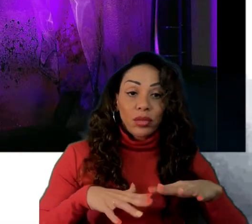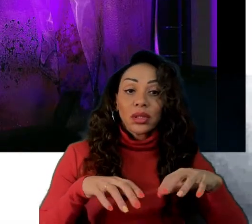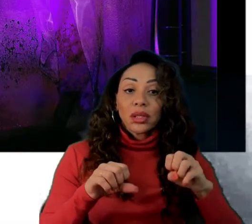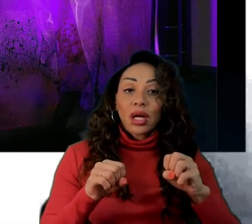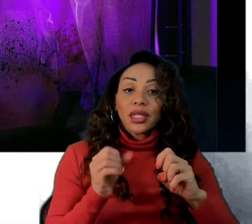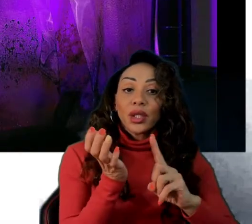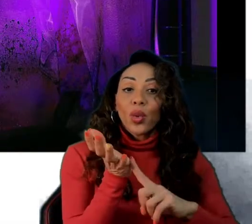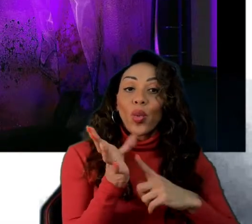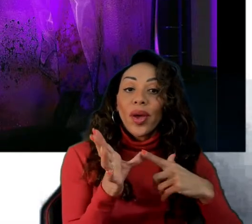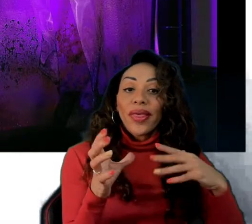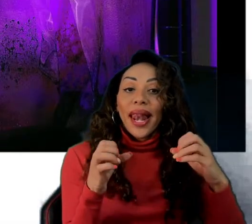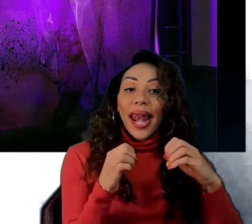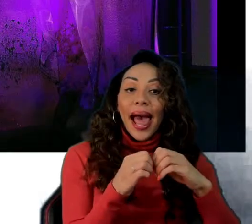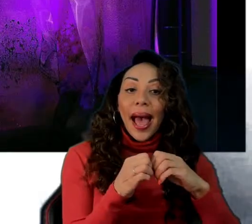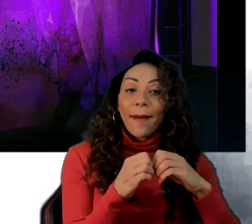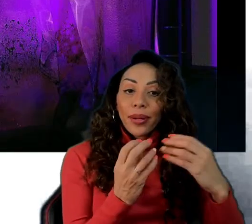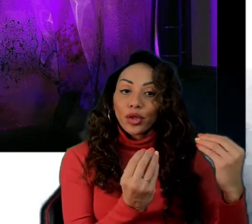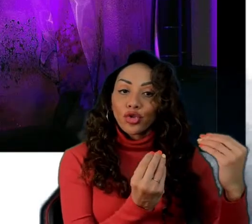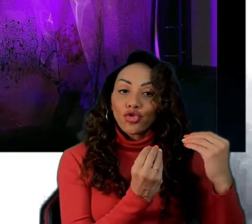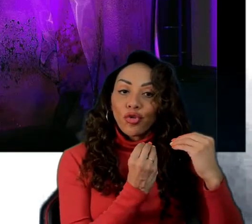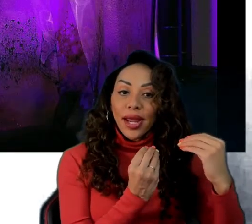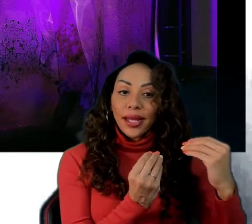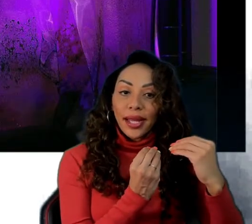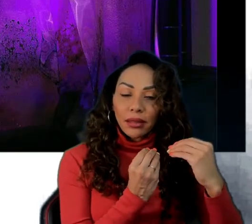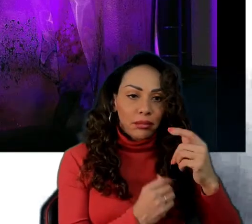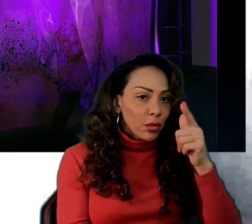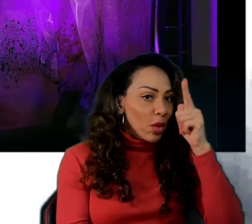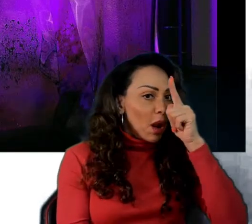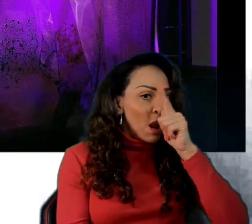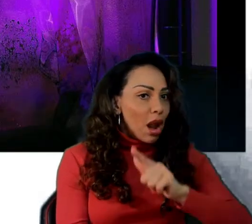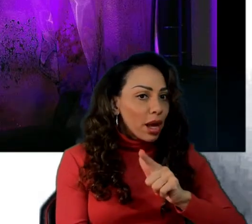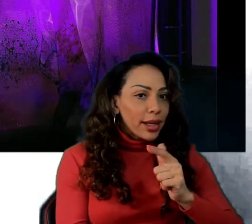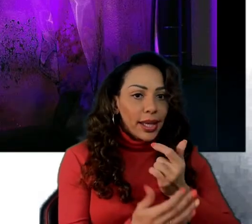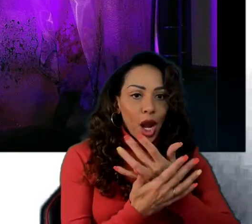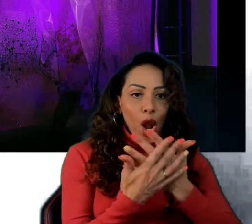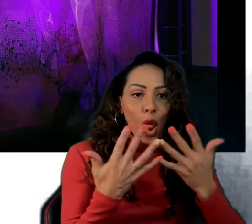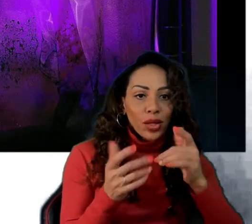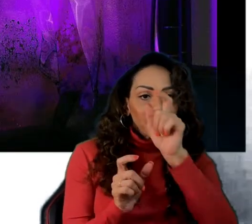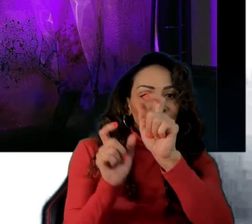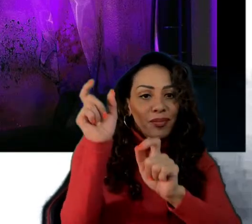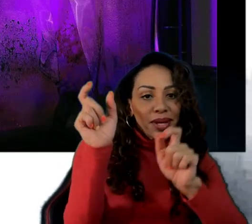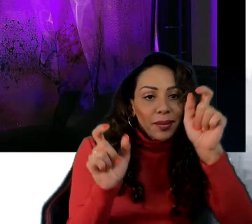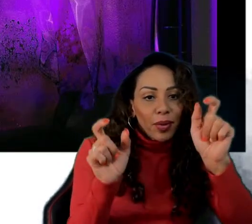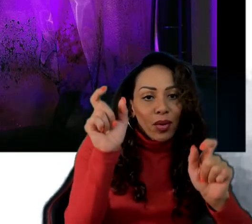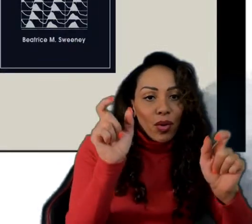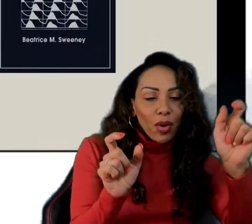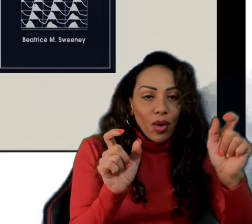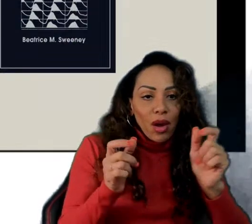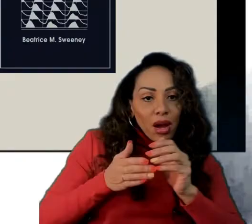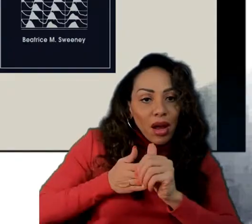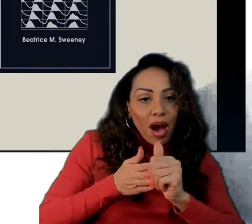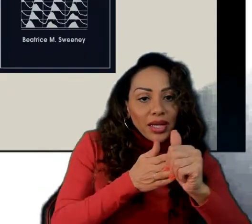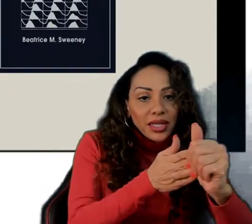very lucky to have lots of different people that guided us, including MyWorld Bristol.